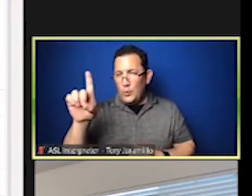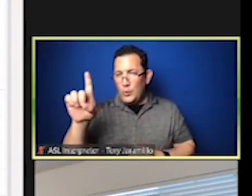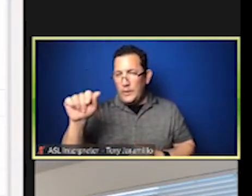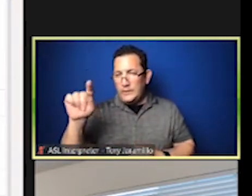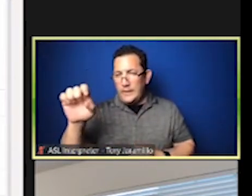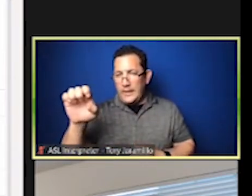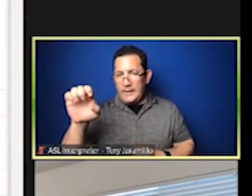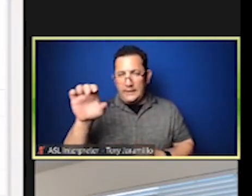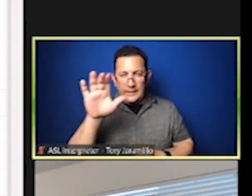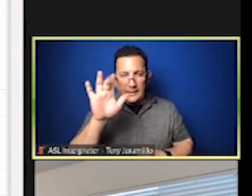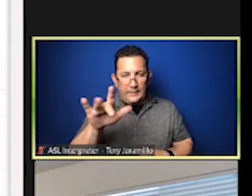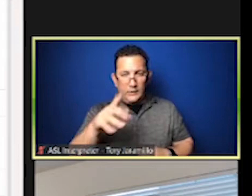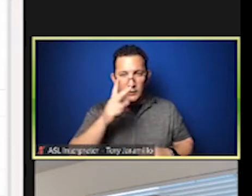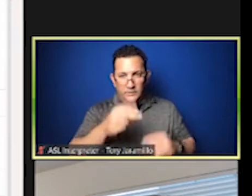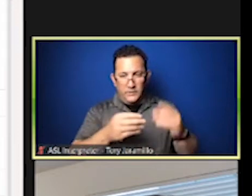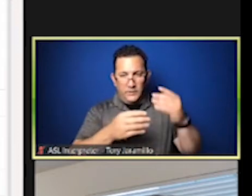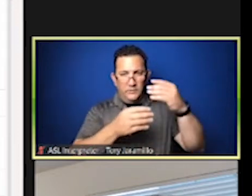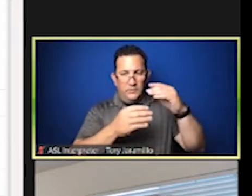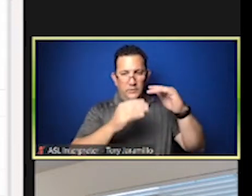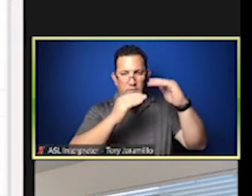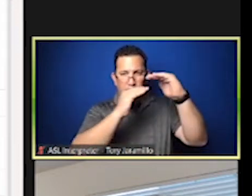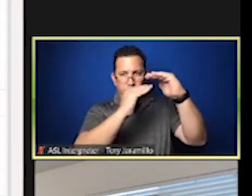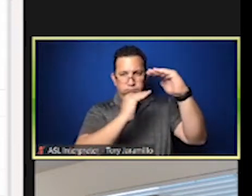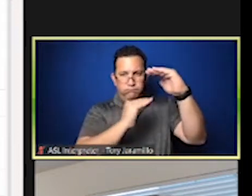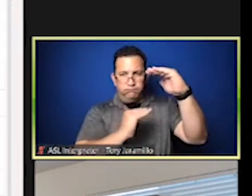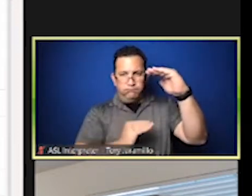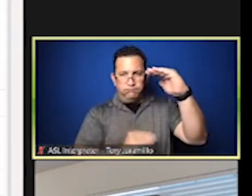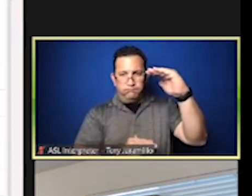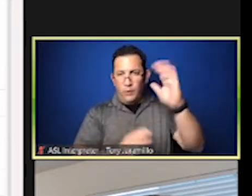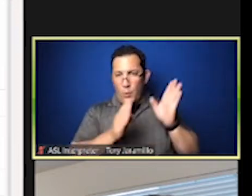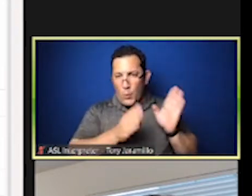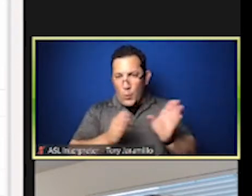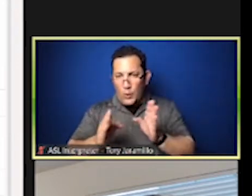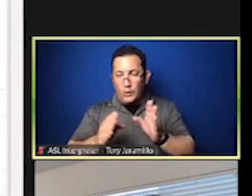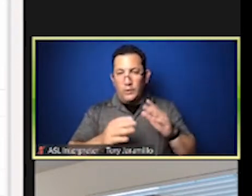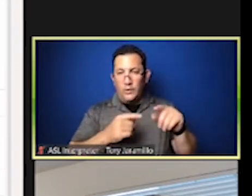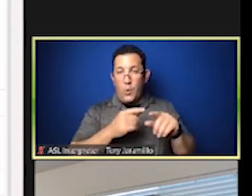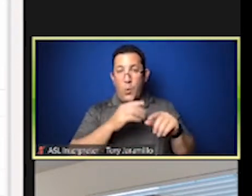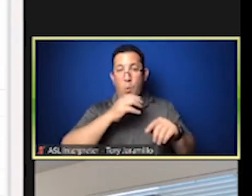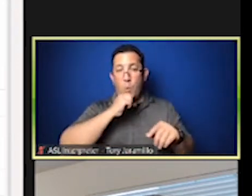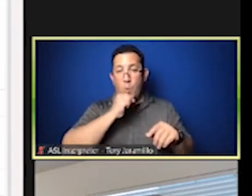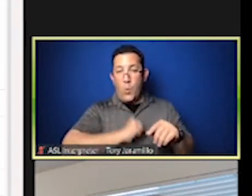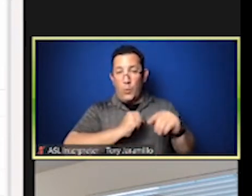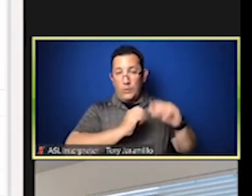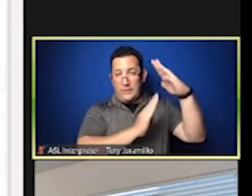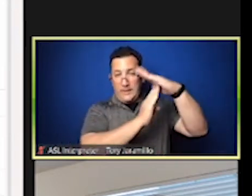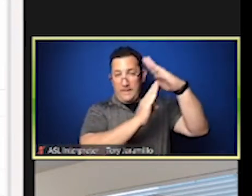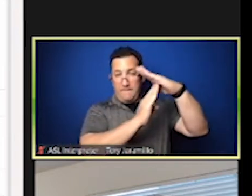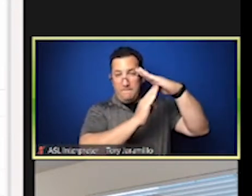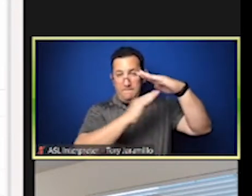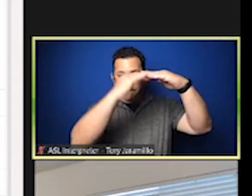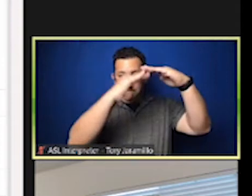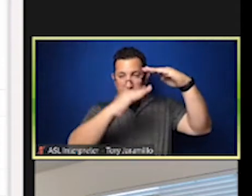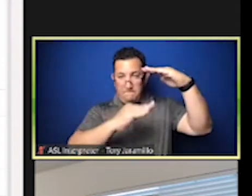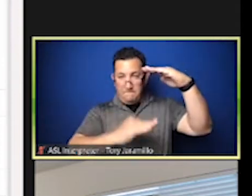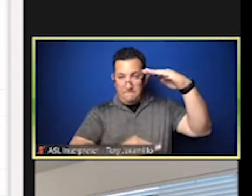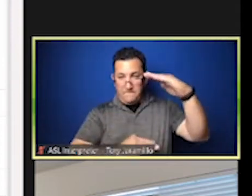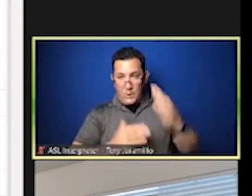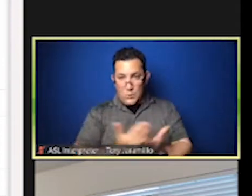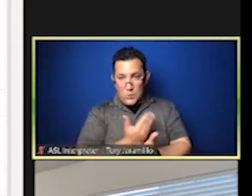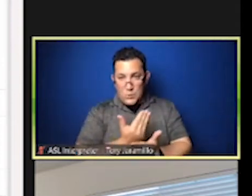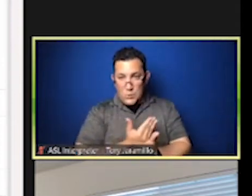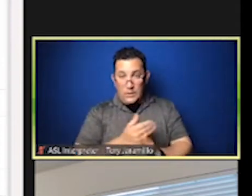will sort these assignments by their due dates from oldest to newest. And then if we click on the due date